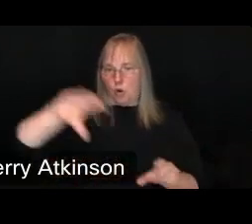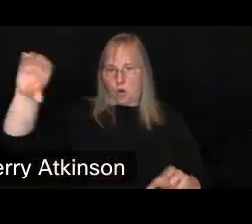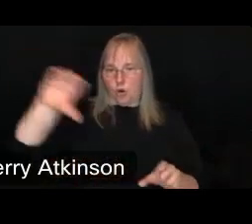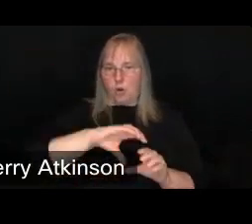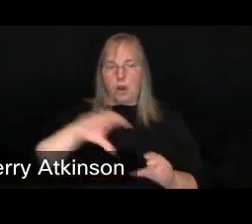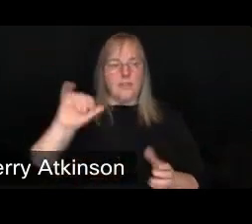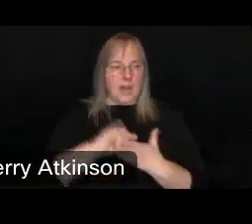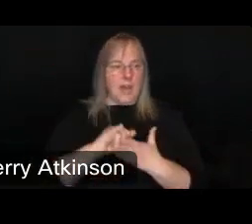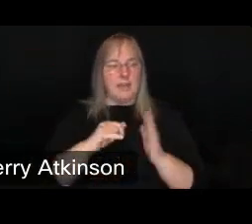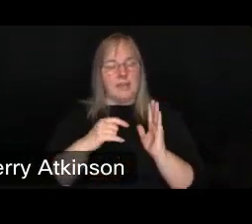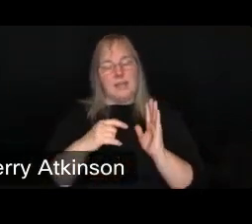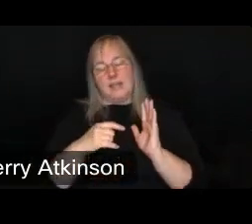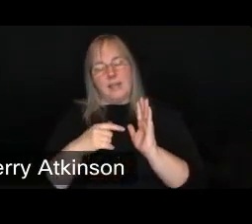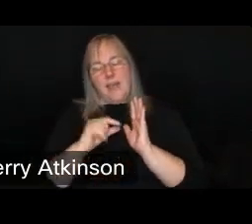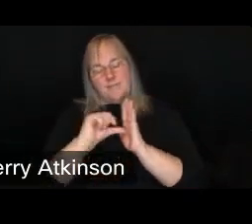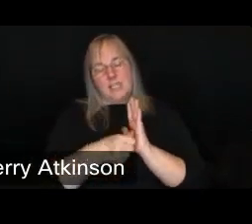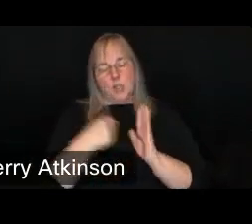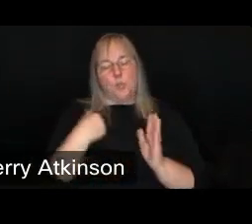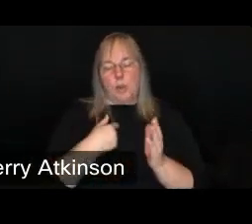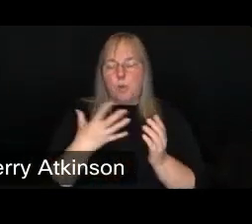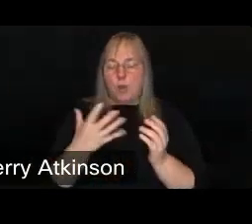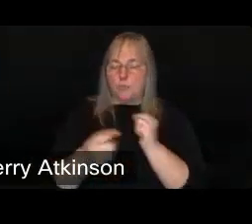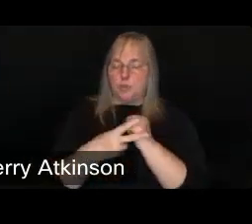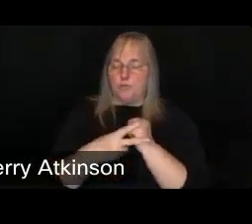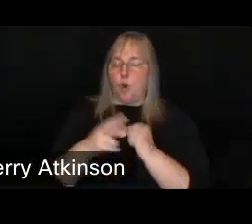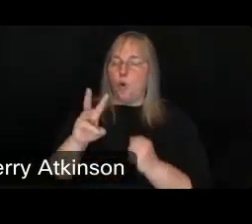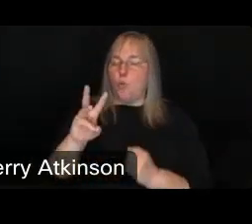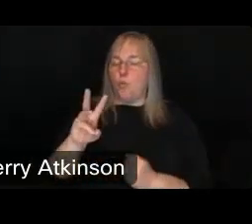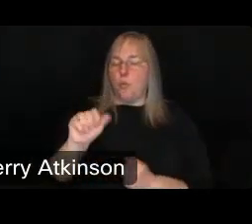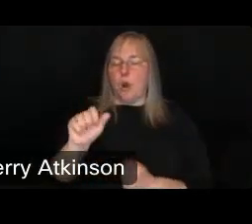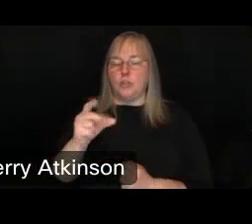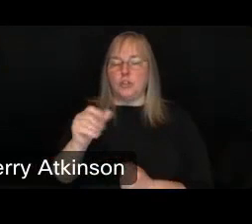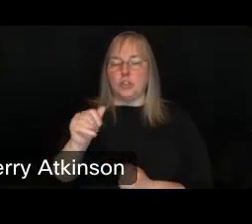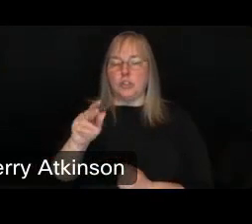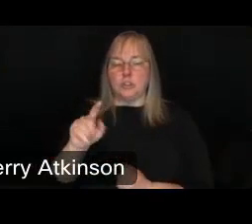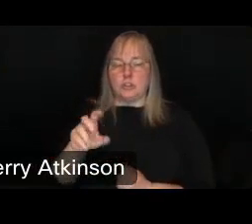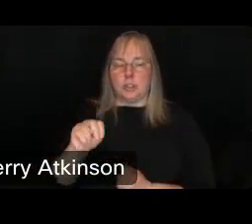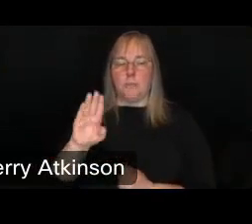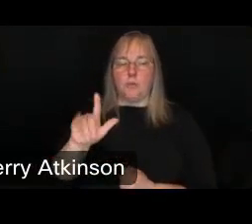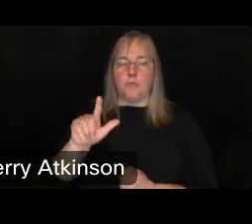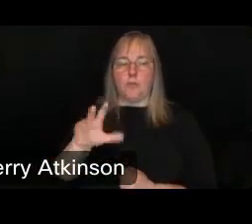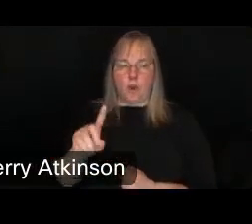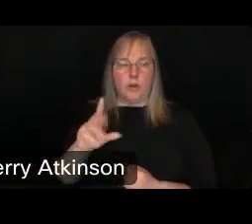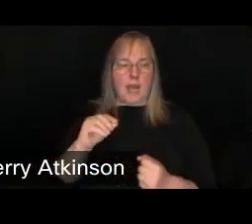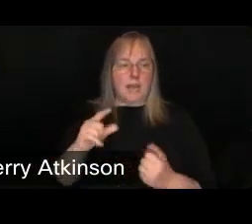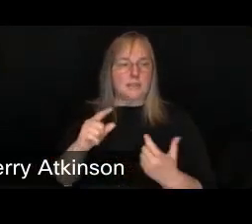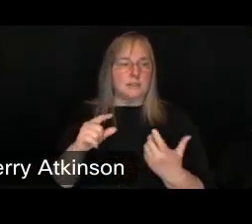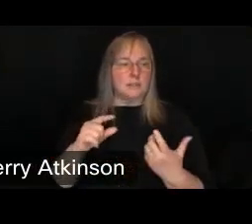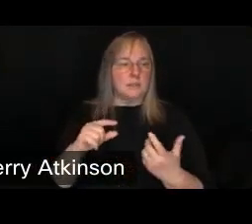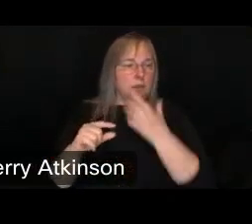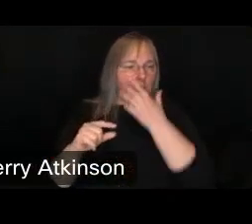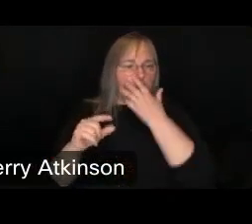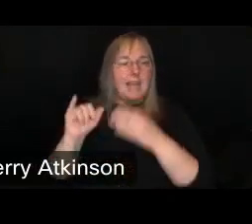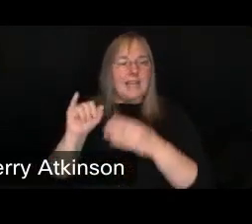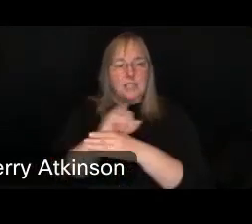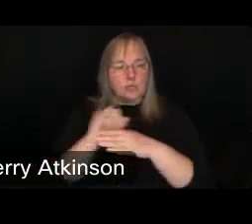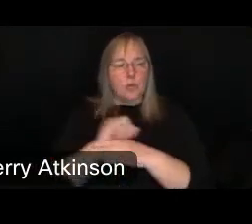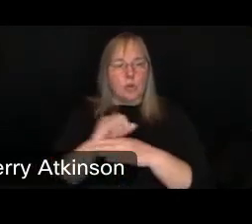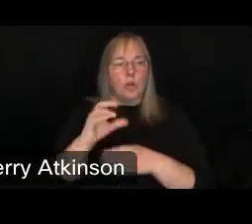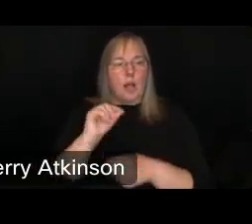preserve Washington Boulevard as an industrial, employment, and transportation corridor with only 2 areas targeted for